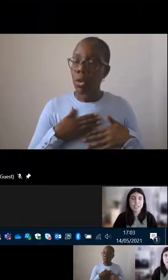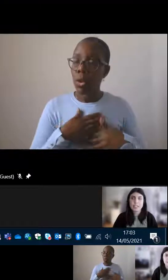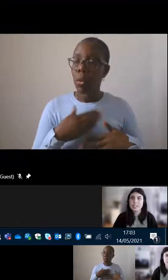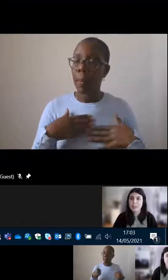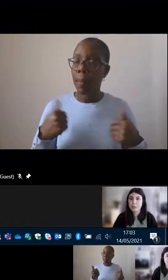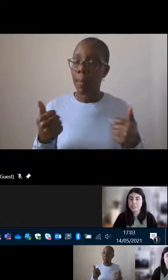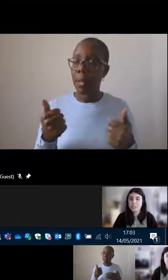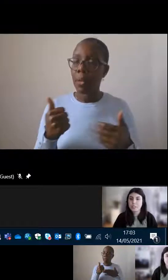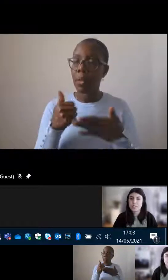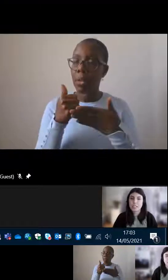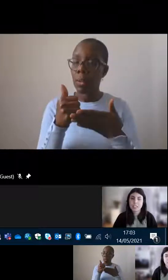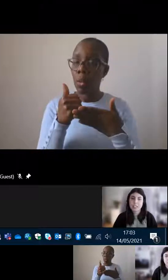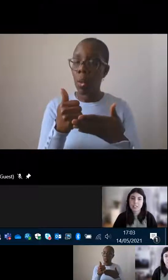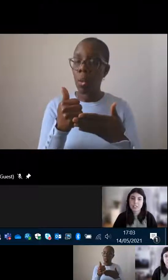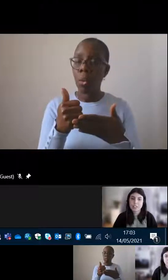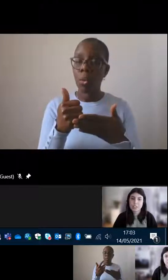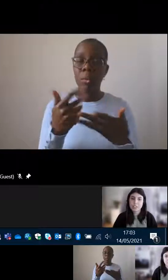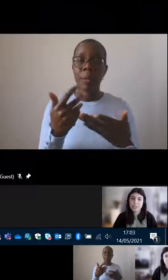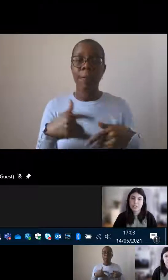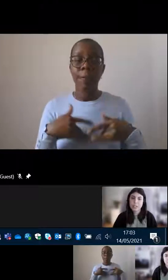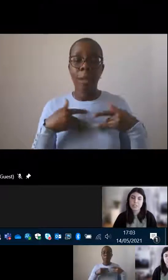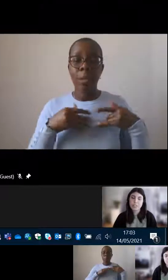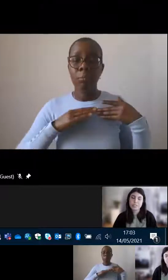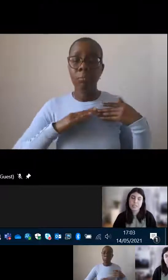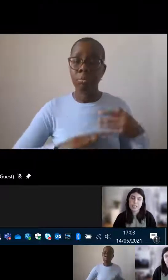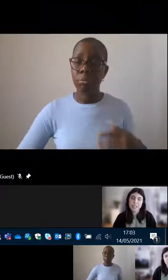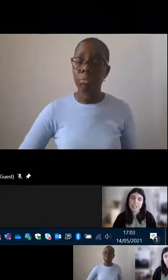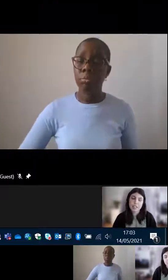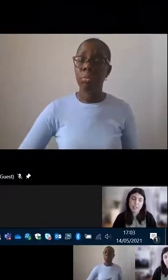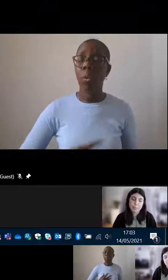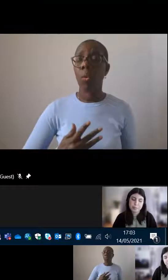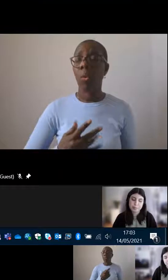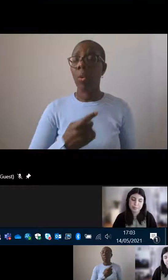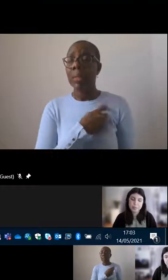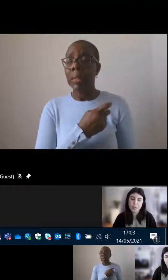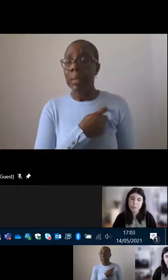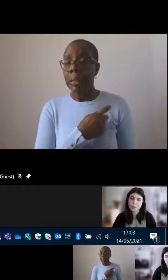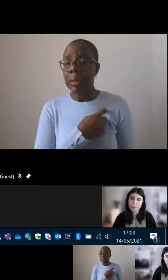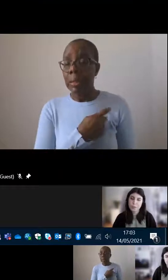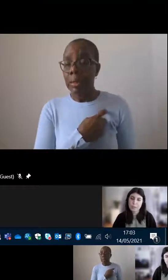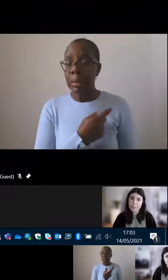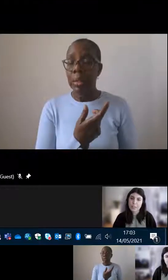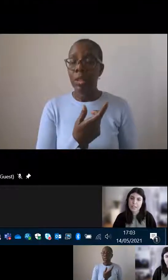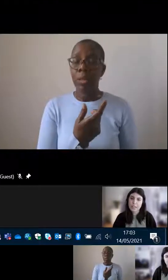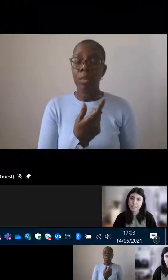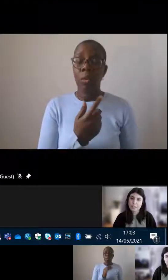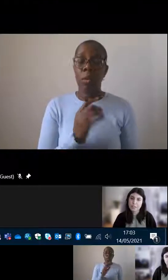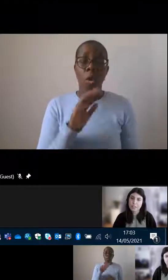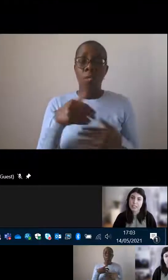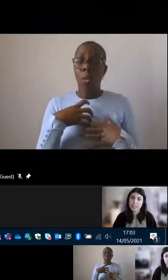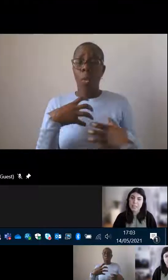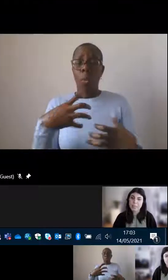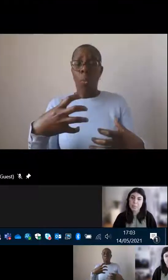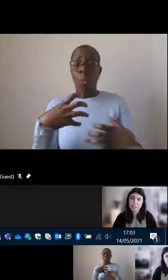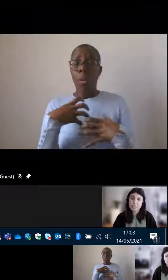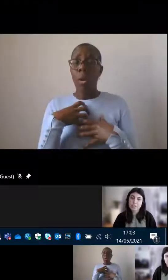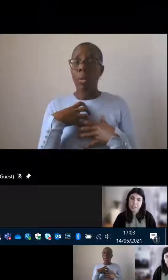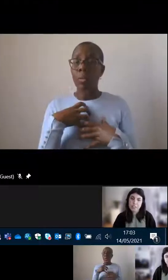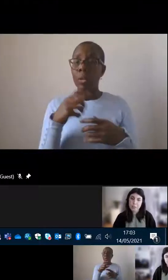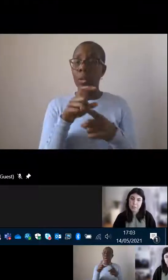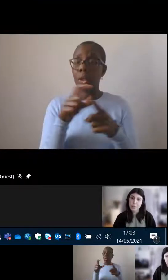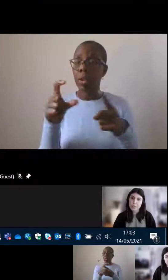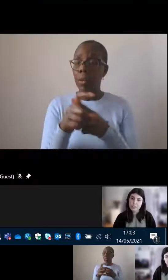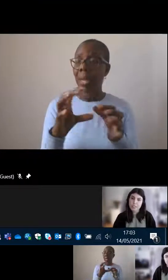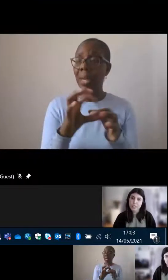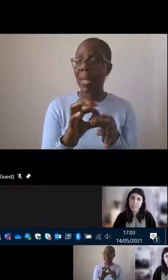if you're feeling down, if you're feeling anxious, if you're feeling overwhelmed, they offer information